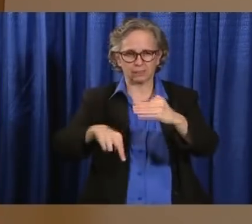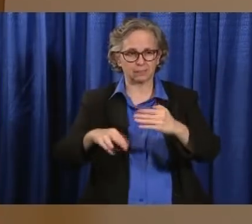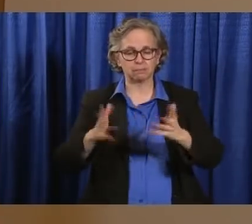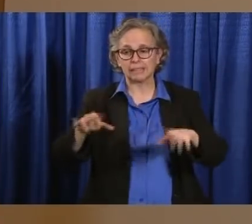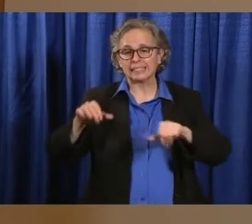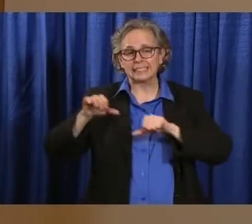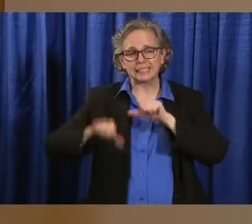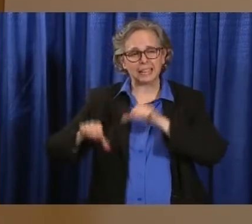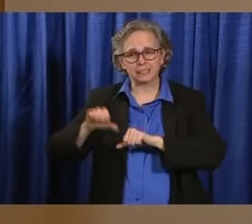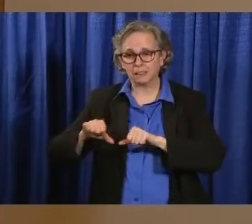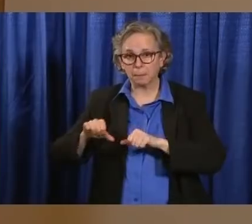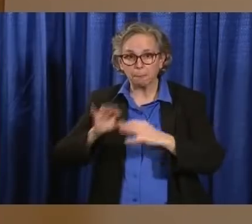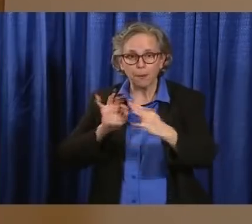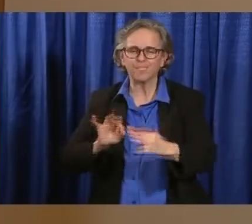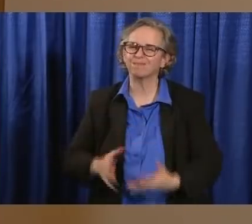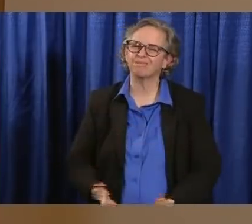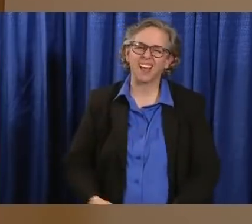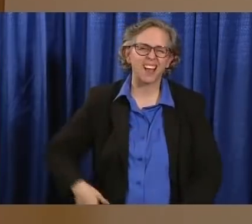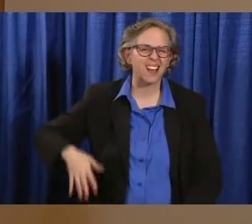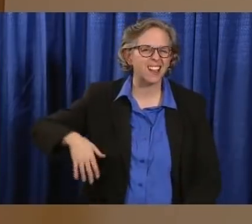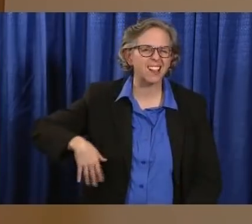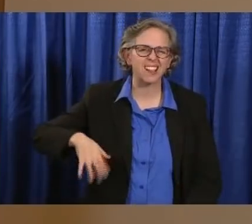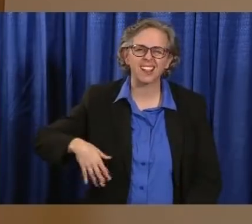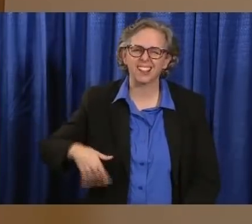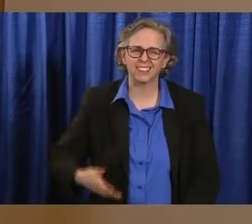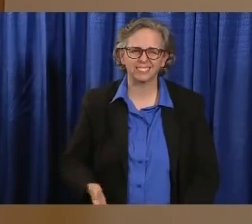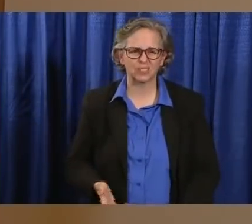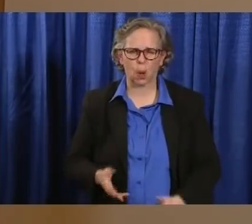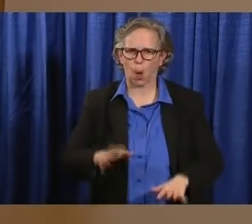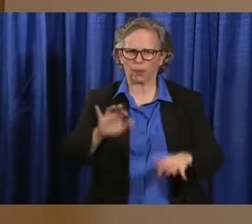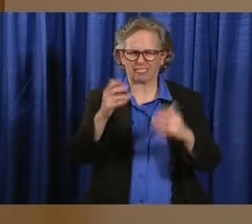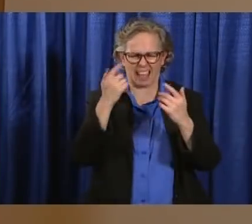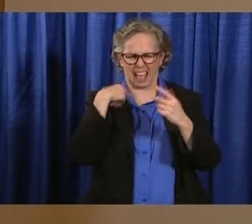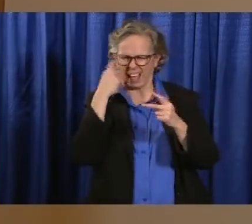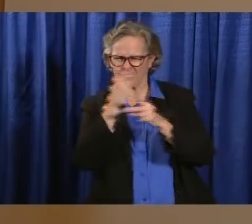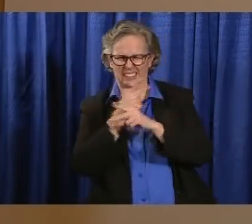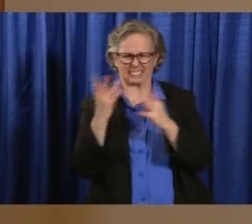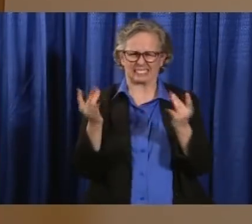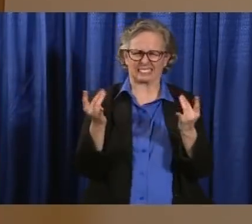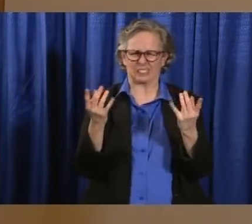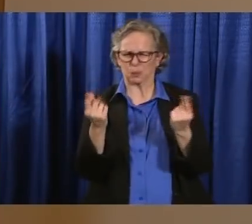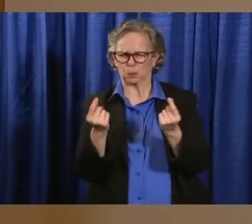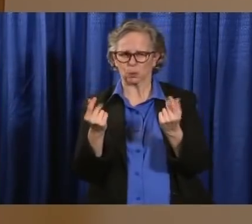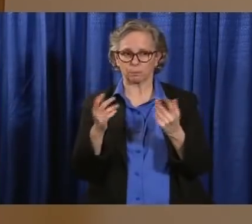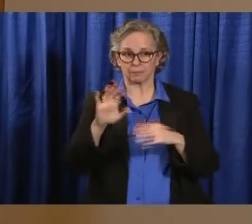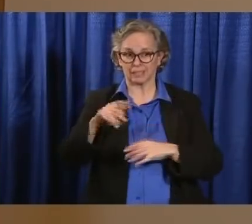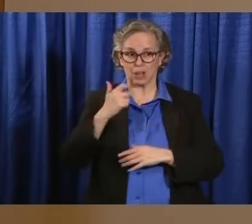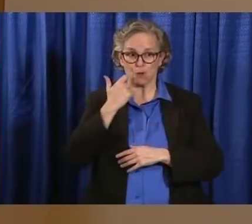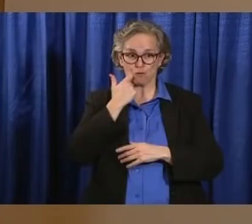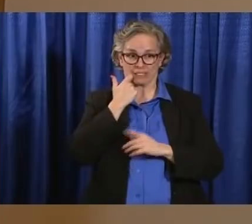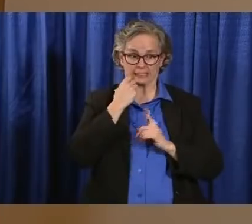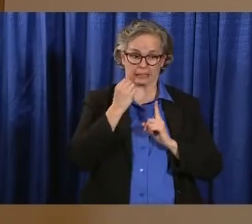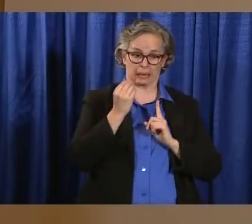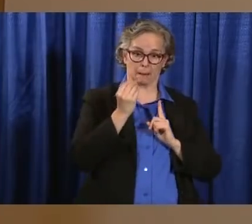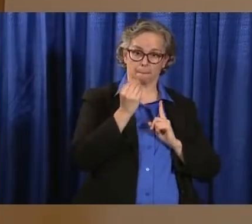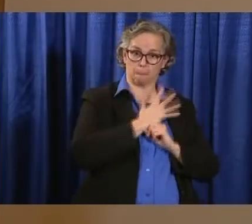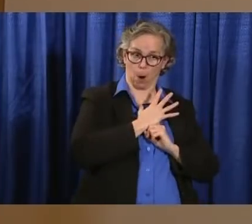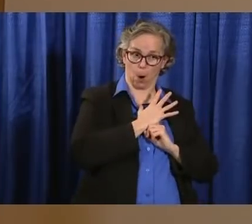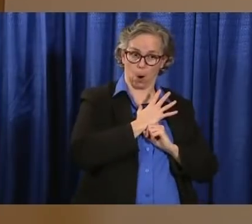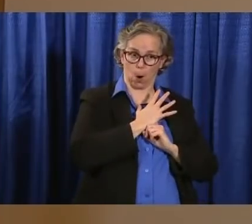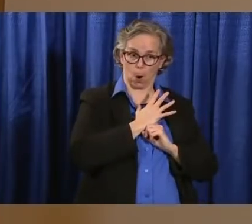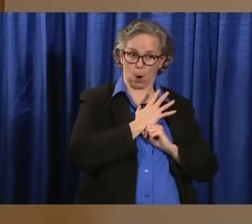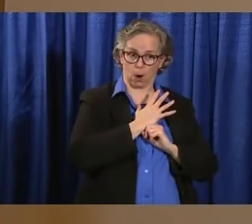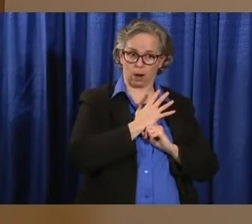And so if you're early in your course of illness, you might not produce enough of a viral load basically that you'll